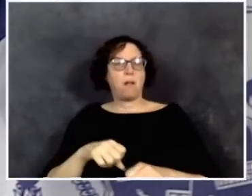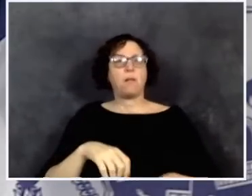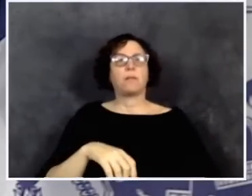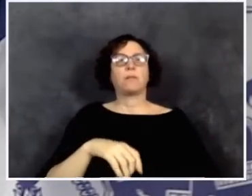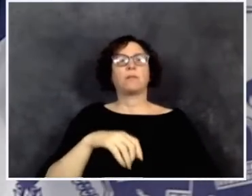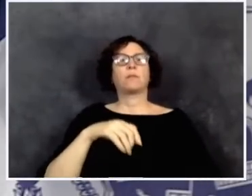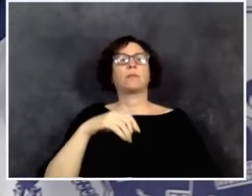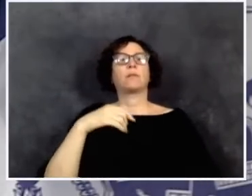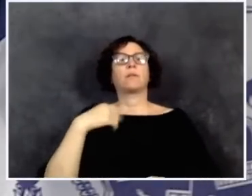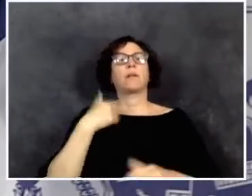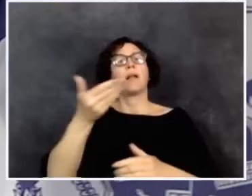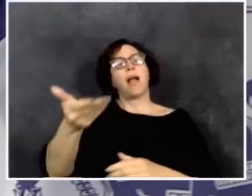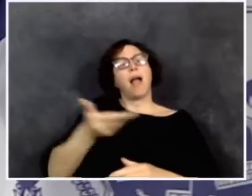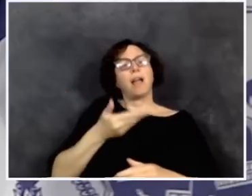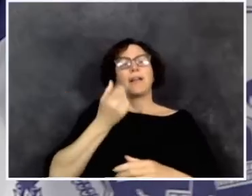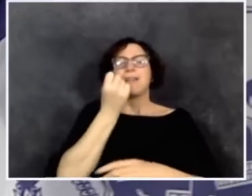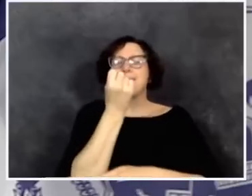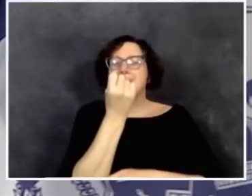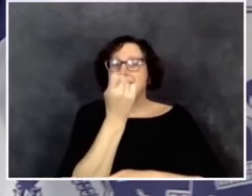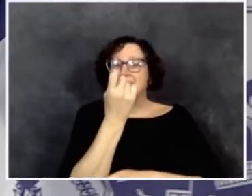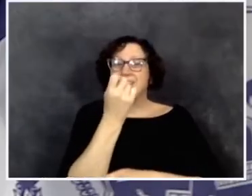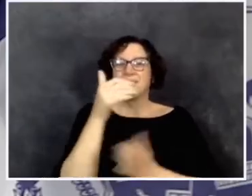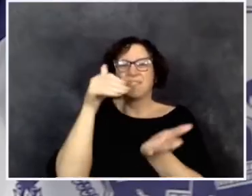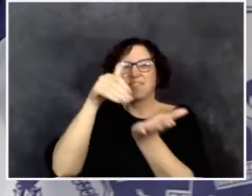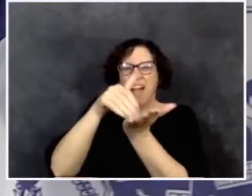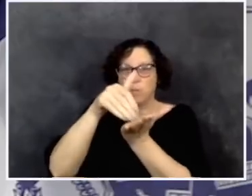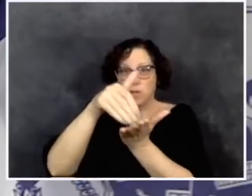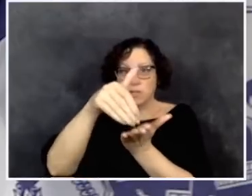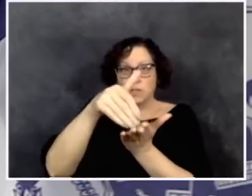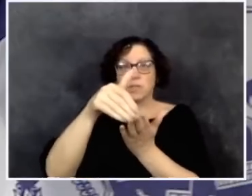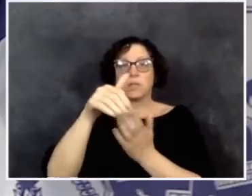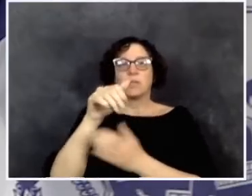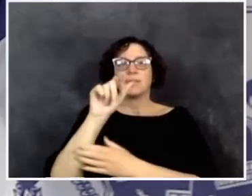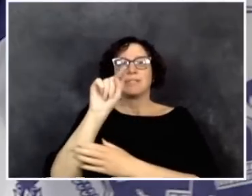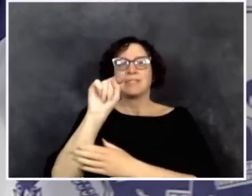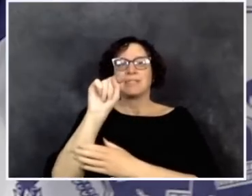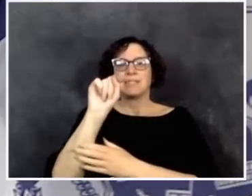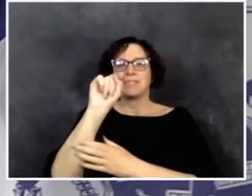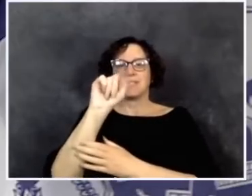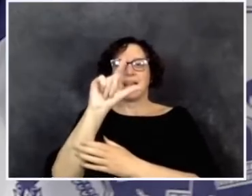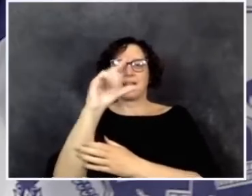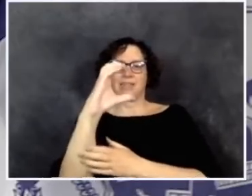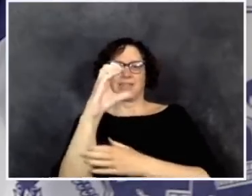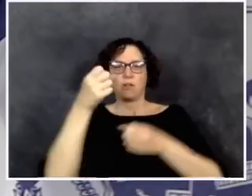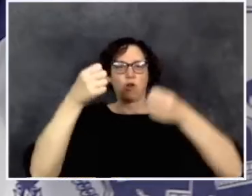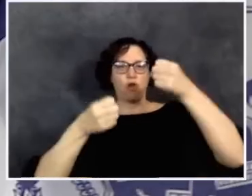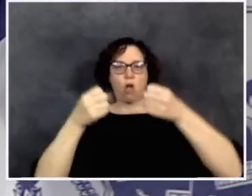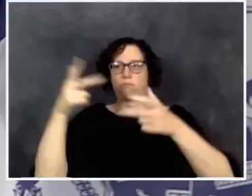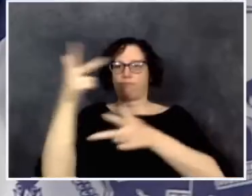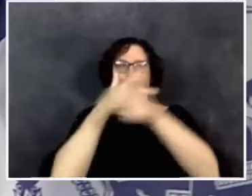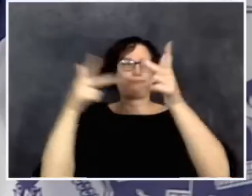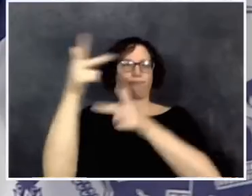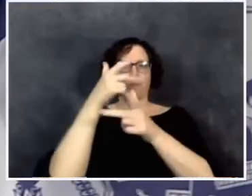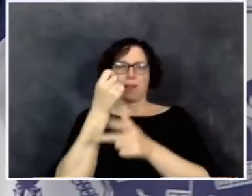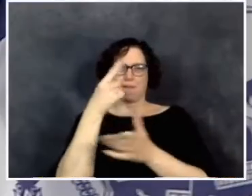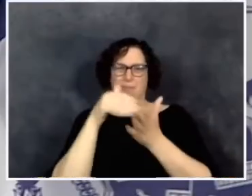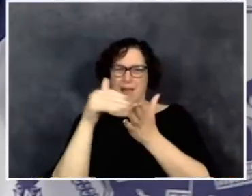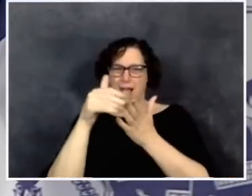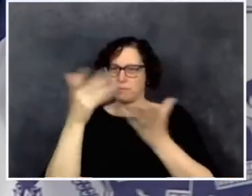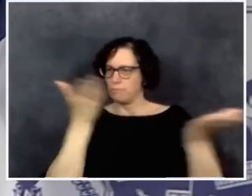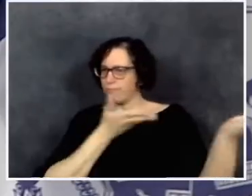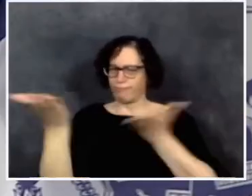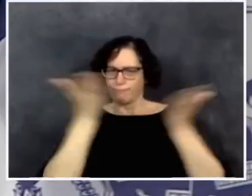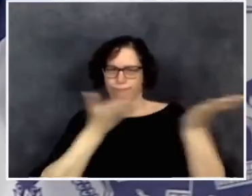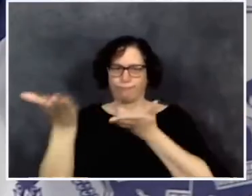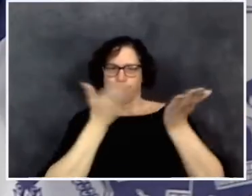vehicle drivers, Uber, Lyft, everyone who are signed up now and participating in this delivery system. So we have the ability, we have the food, we have